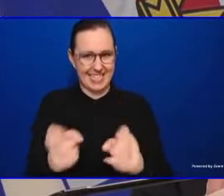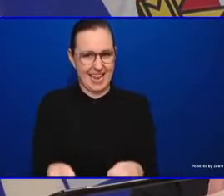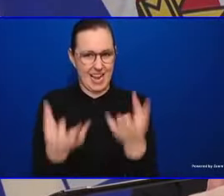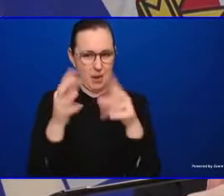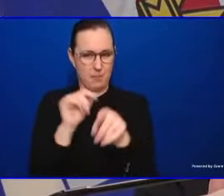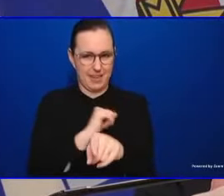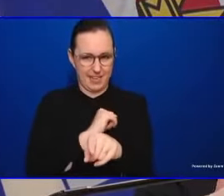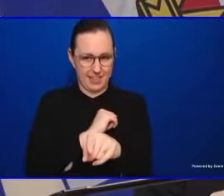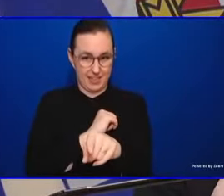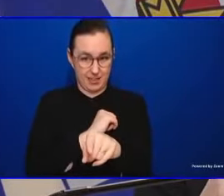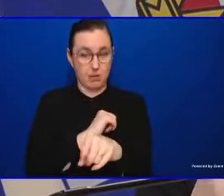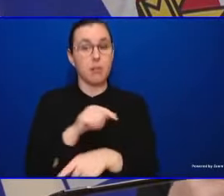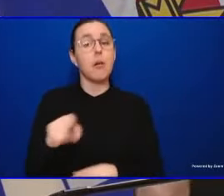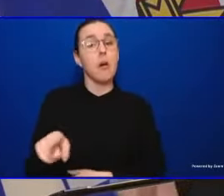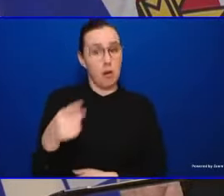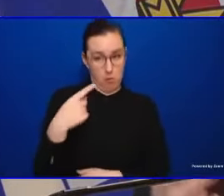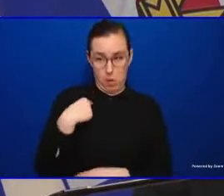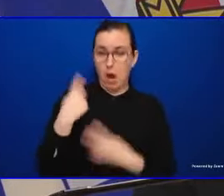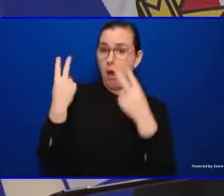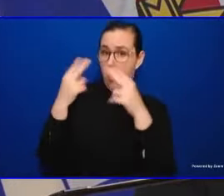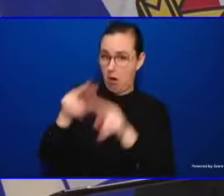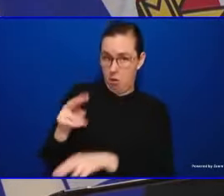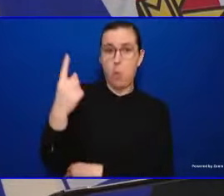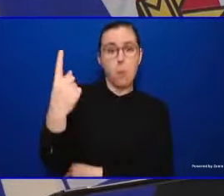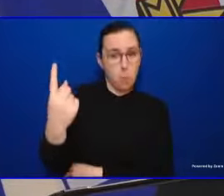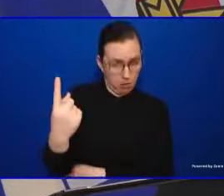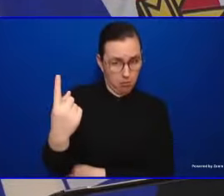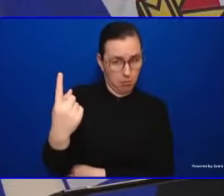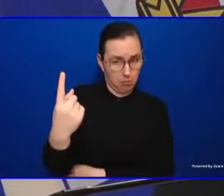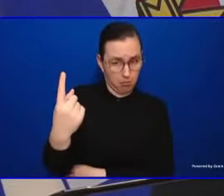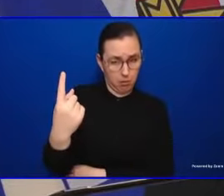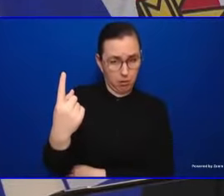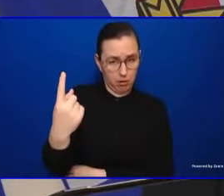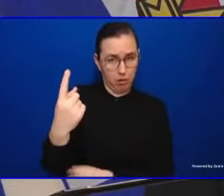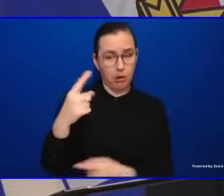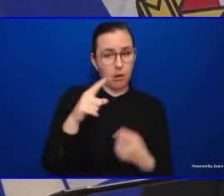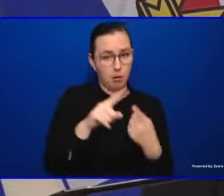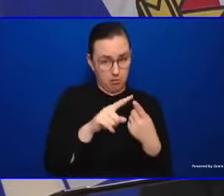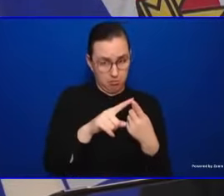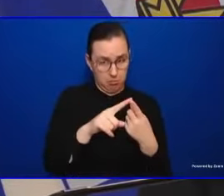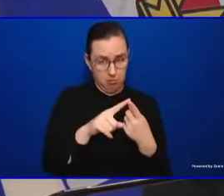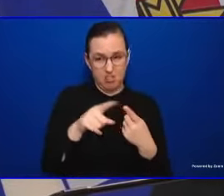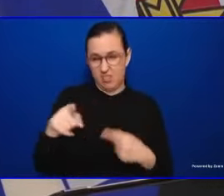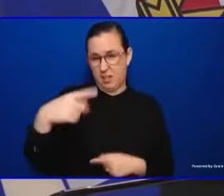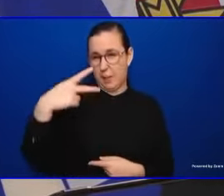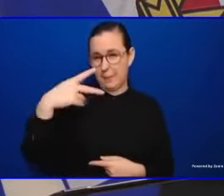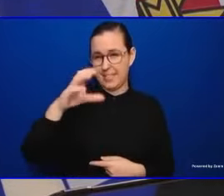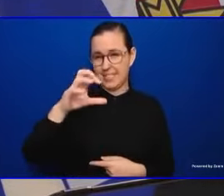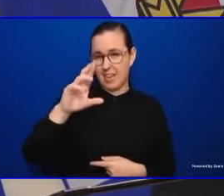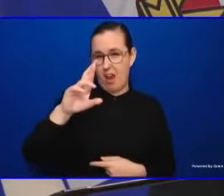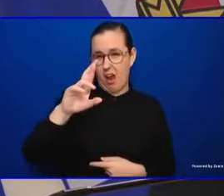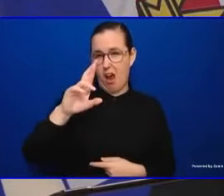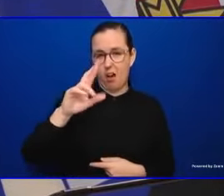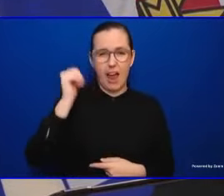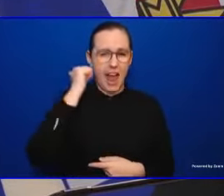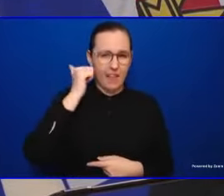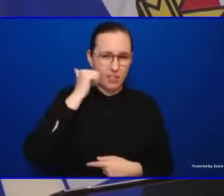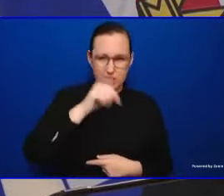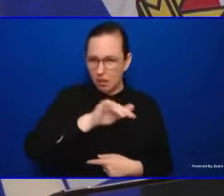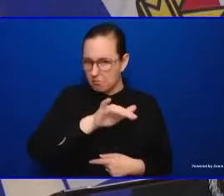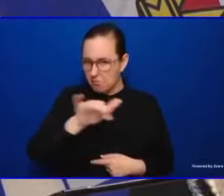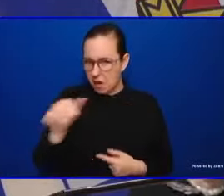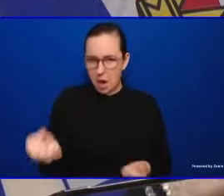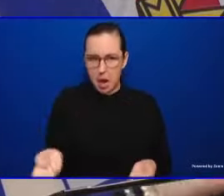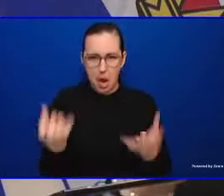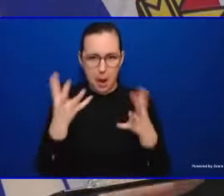the PCR daily case counts, but really, as we introduced over a year ago, the seven-day rolling average gives